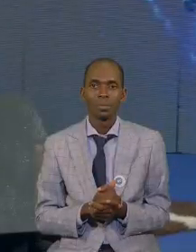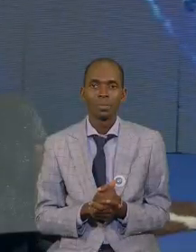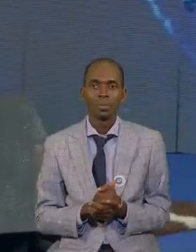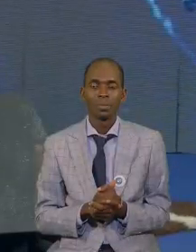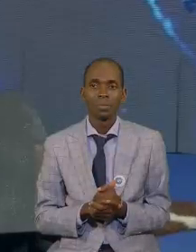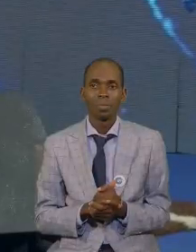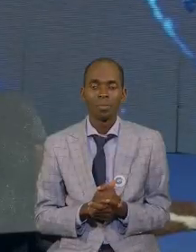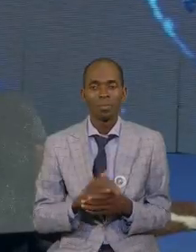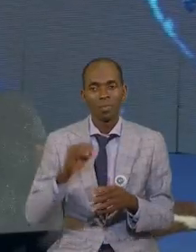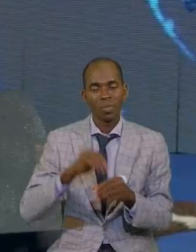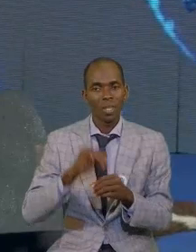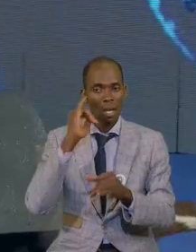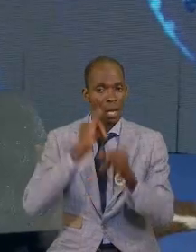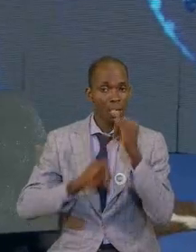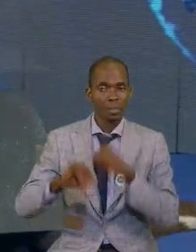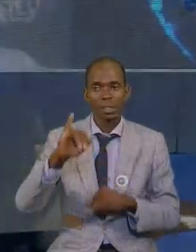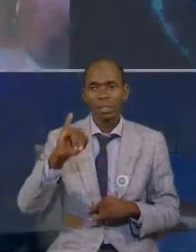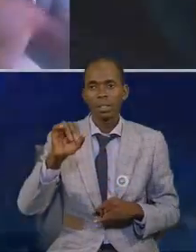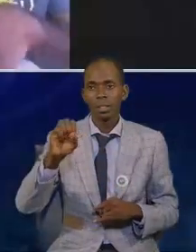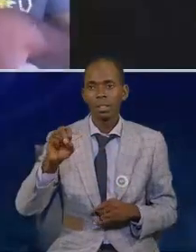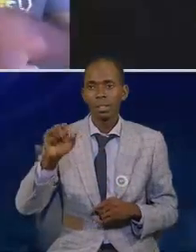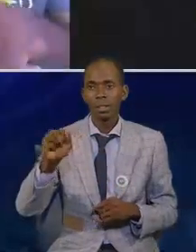Isaiah chapter 22, verse 22.